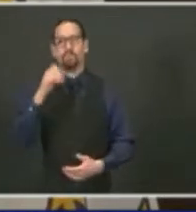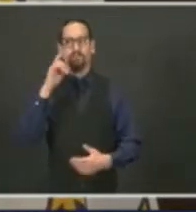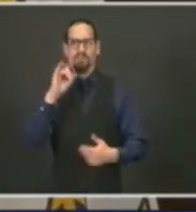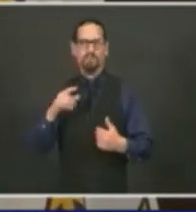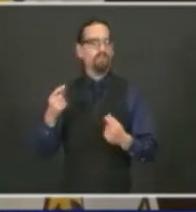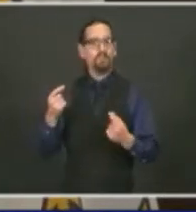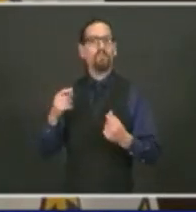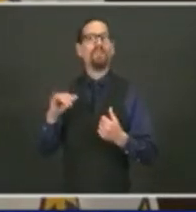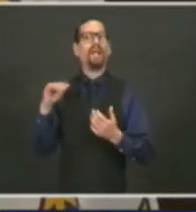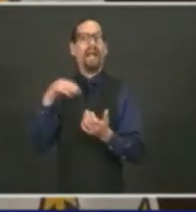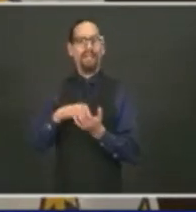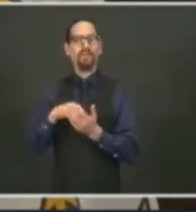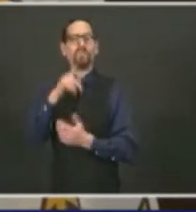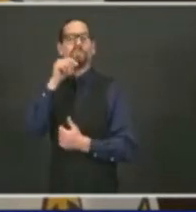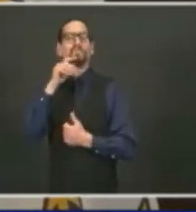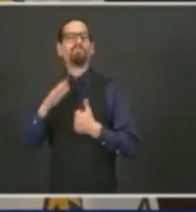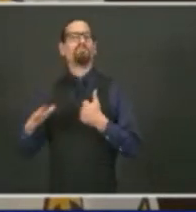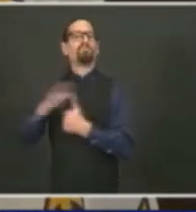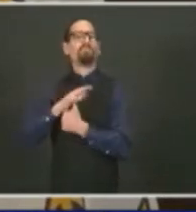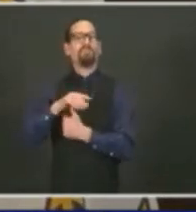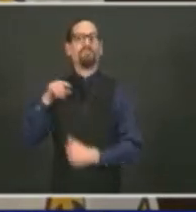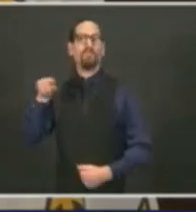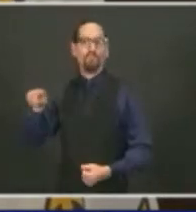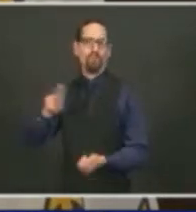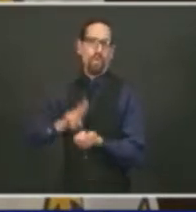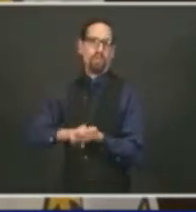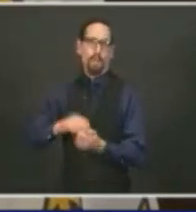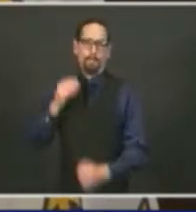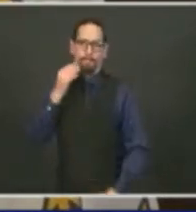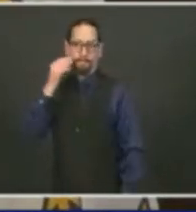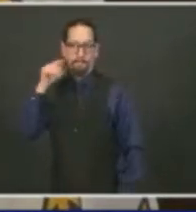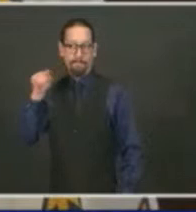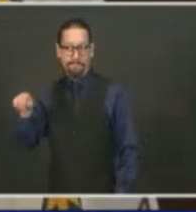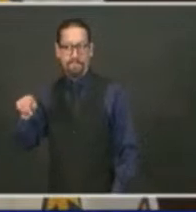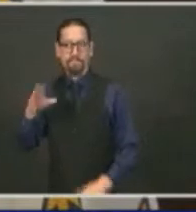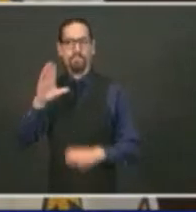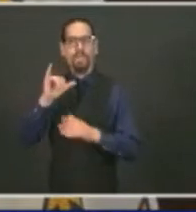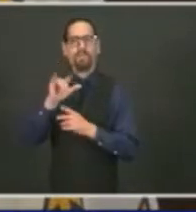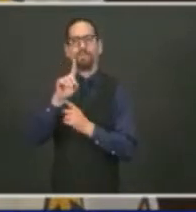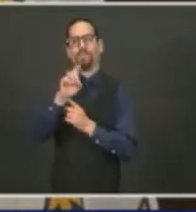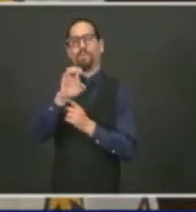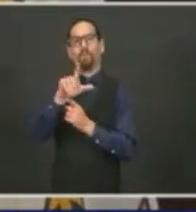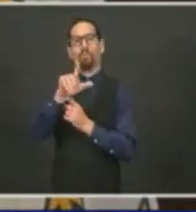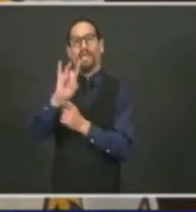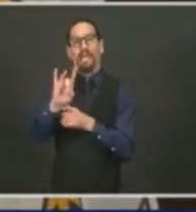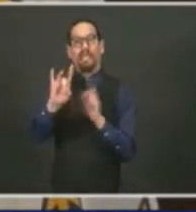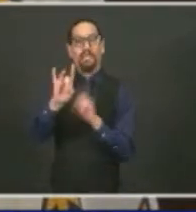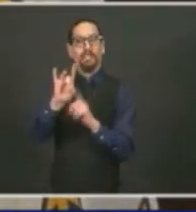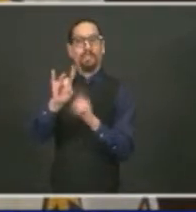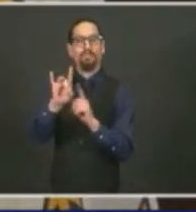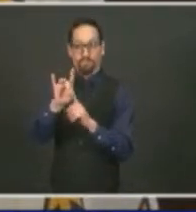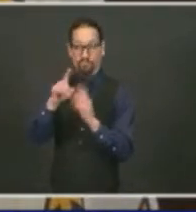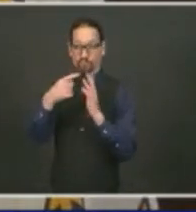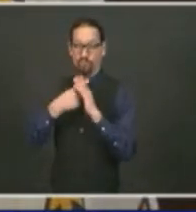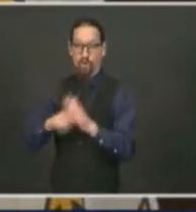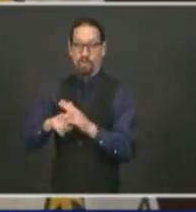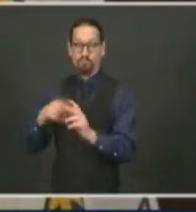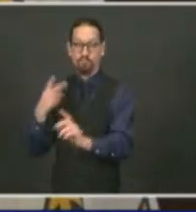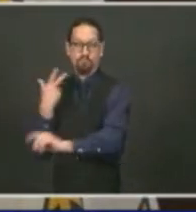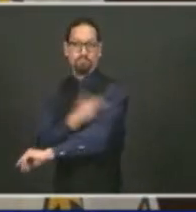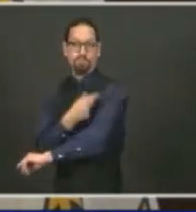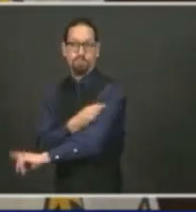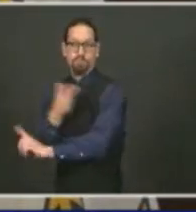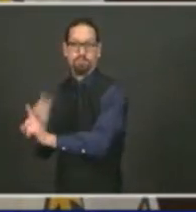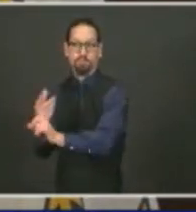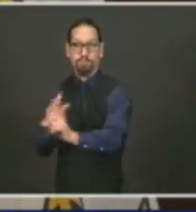homes on December 28th. December 28th. As I mentioned last week, CVS and Walgreens entered into a partnership with the federal government